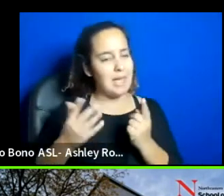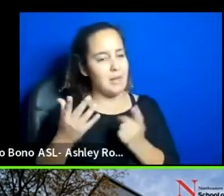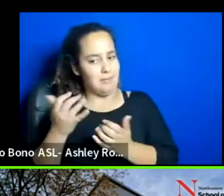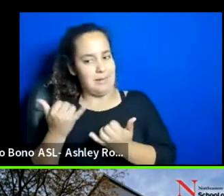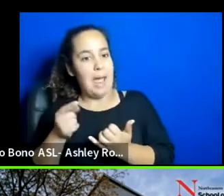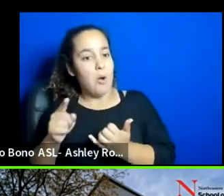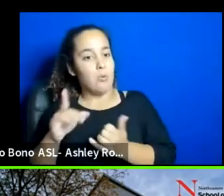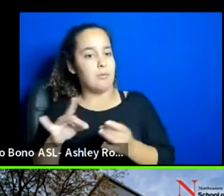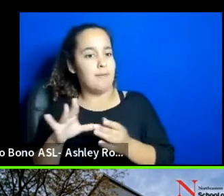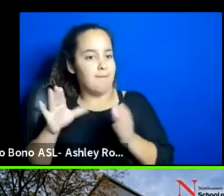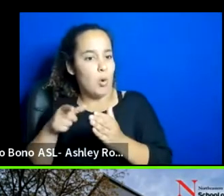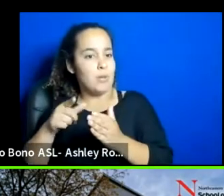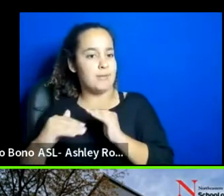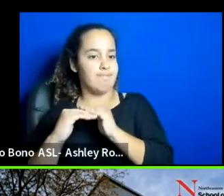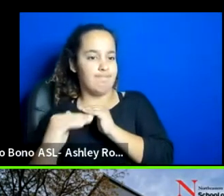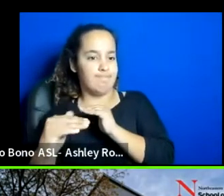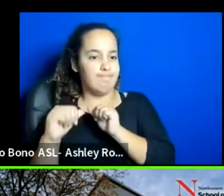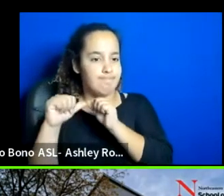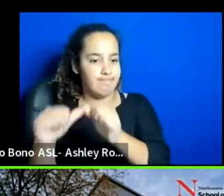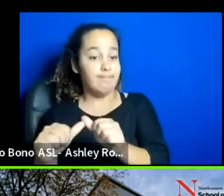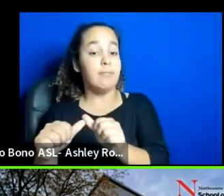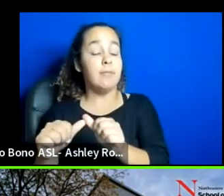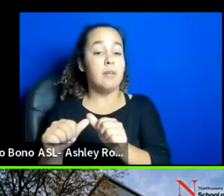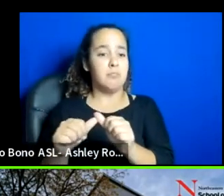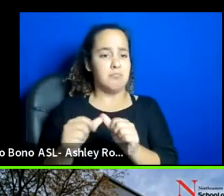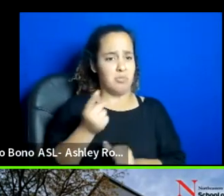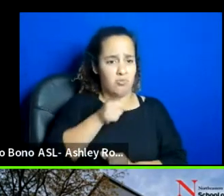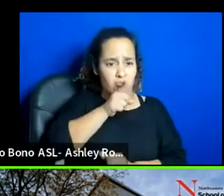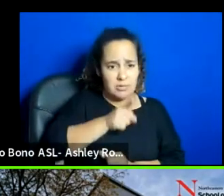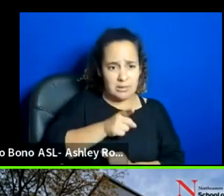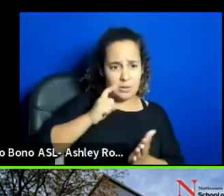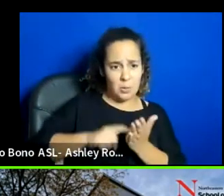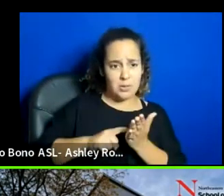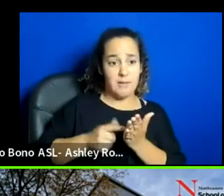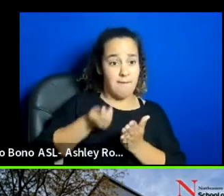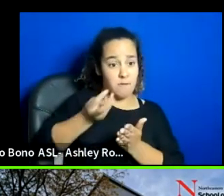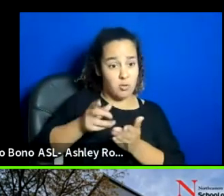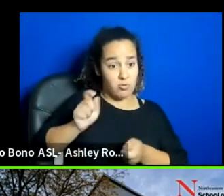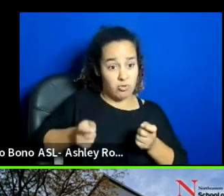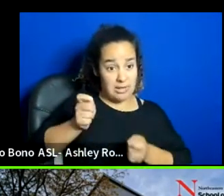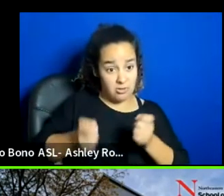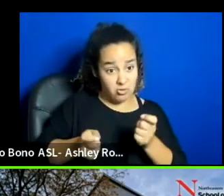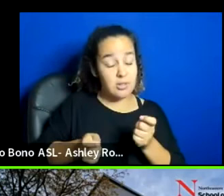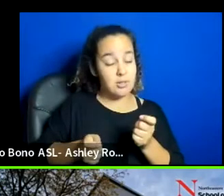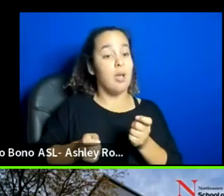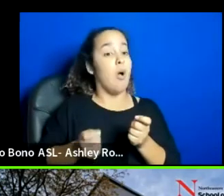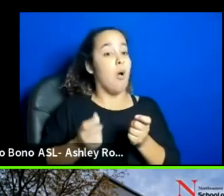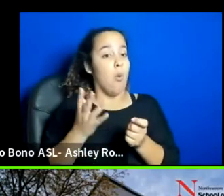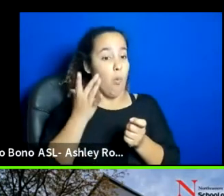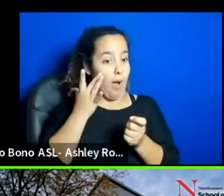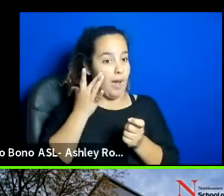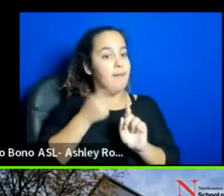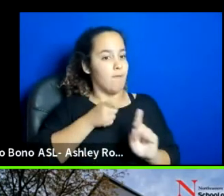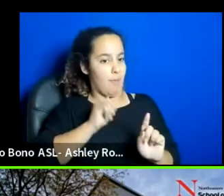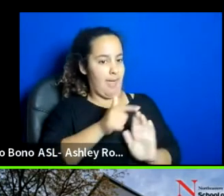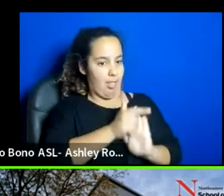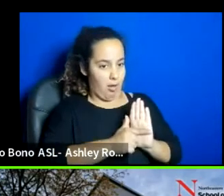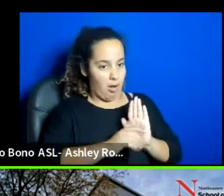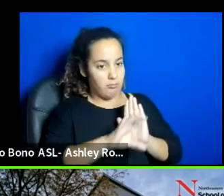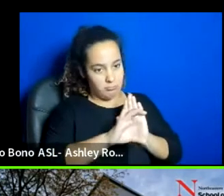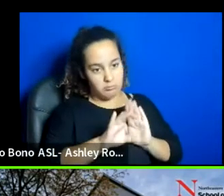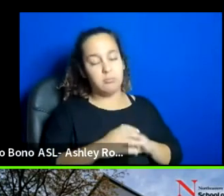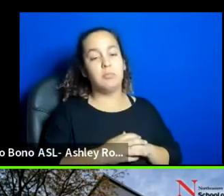copyright today. Are there really so few changes in practices that are a result of that law? And then I